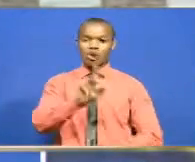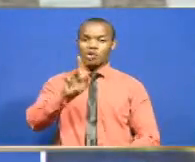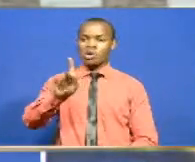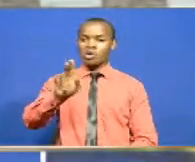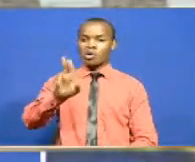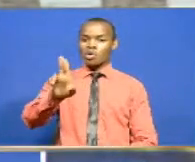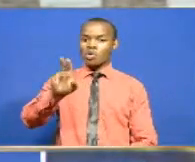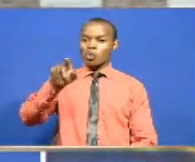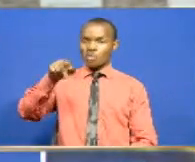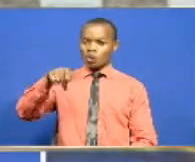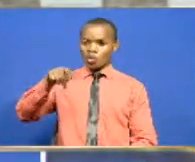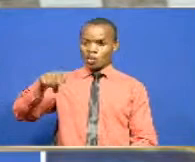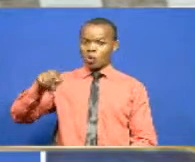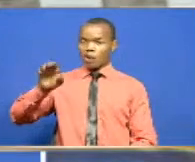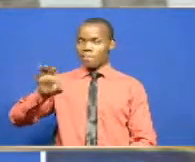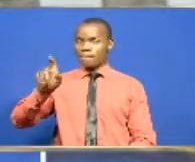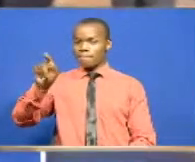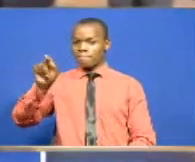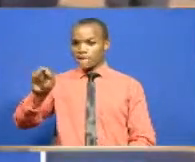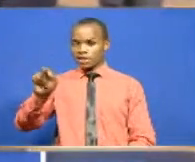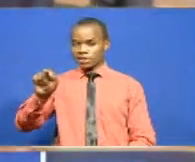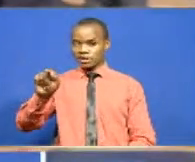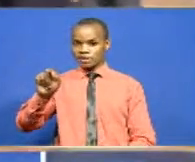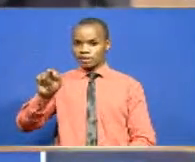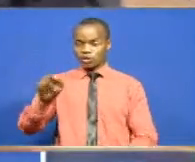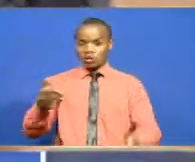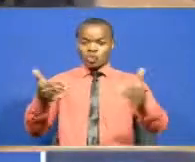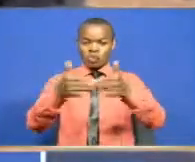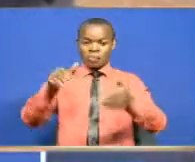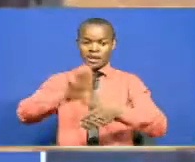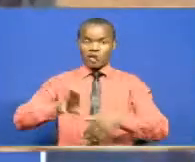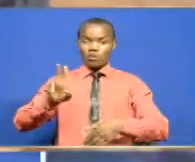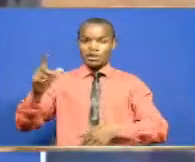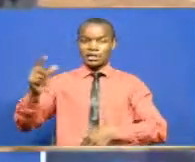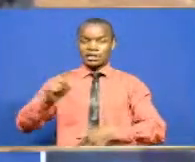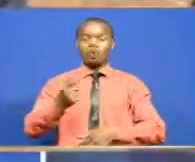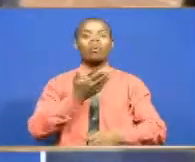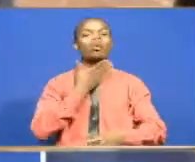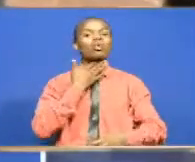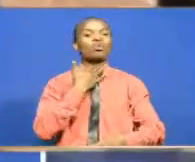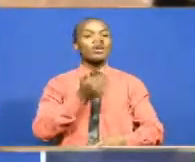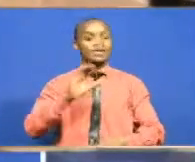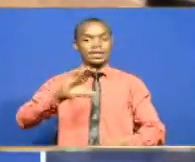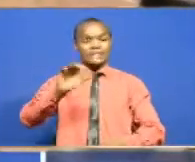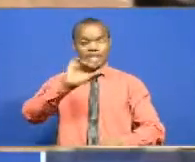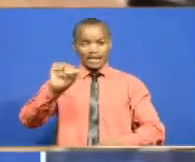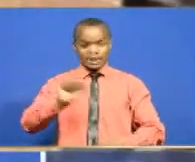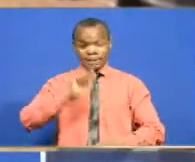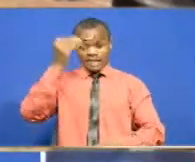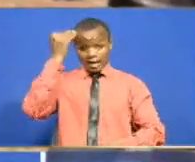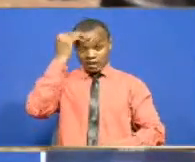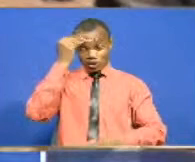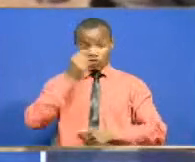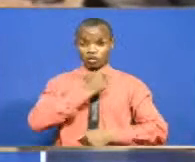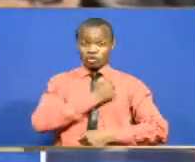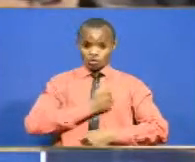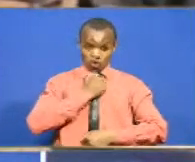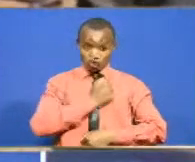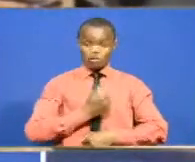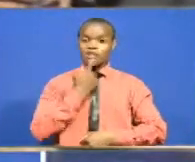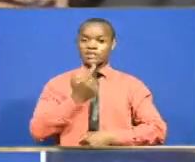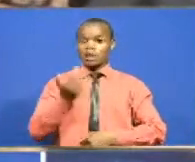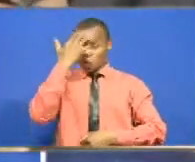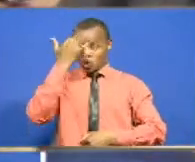Education Teachers, Uasin Gishu Branch, has demanded an apology from Education Cabinet Secretary George Magoha on alleged harassment of an